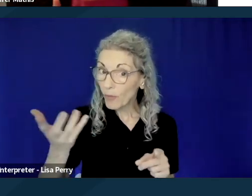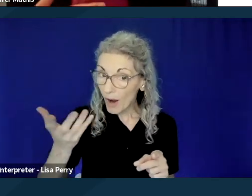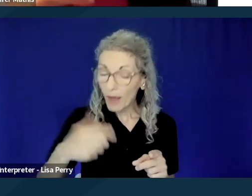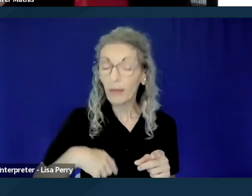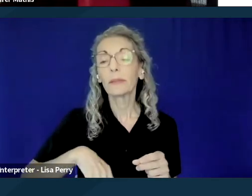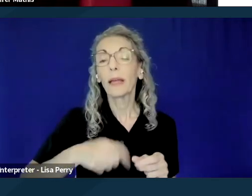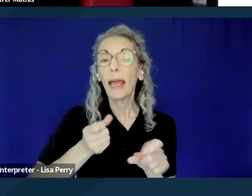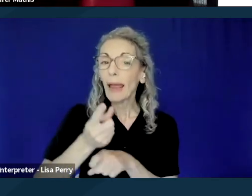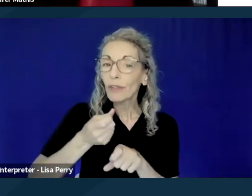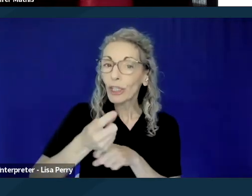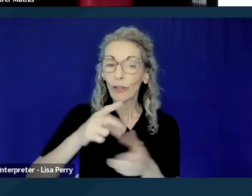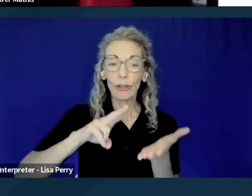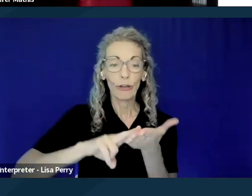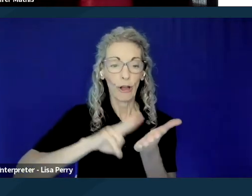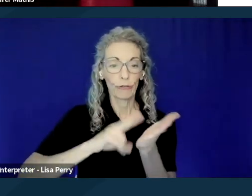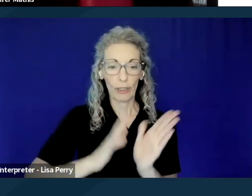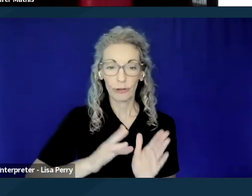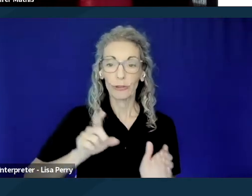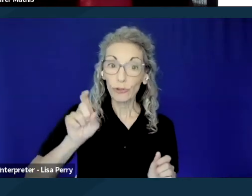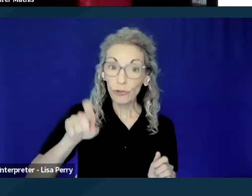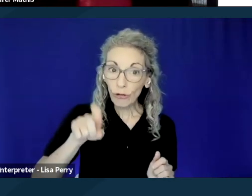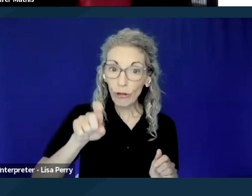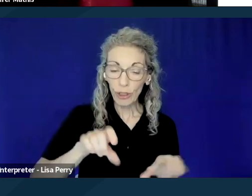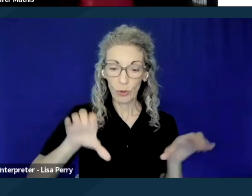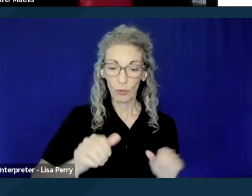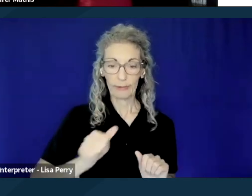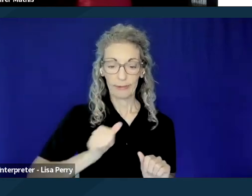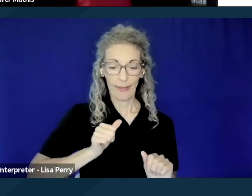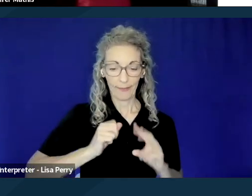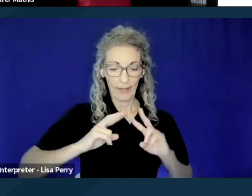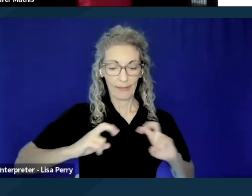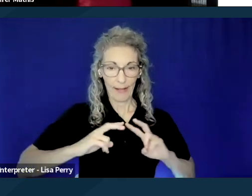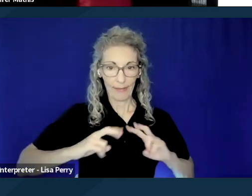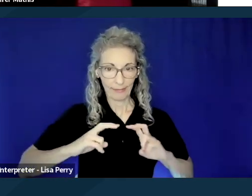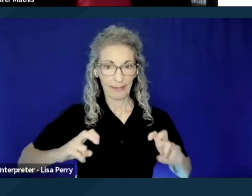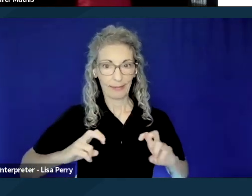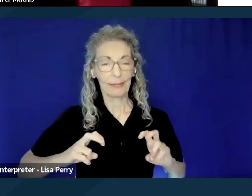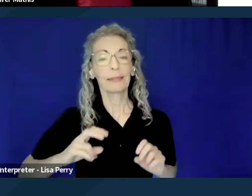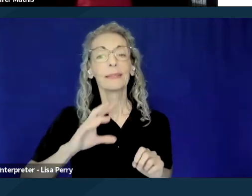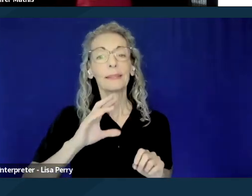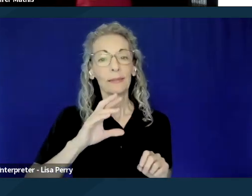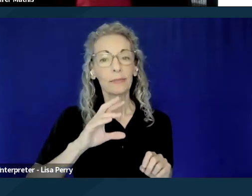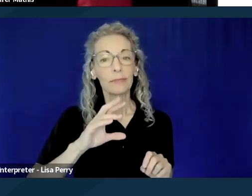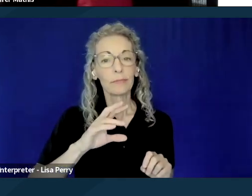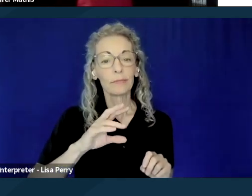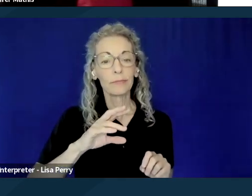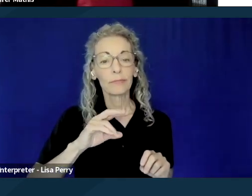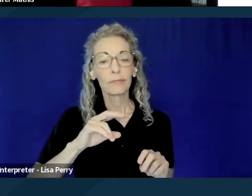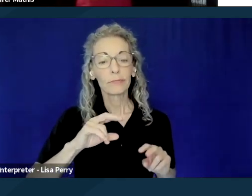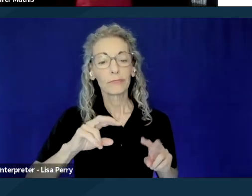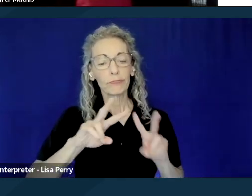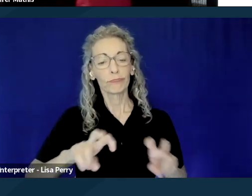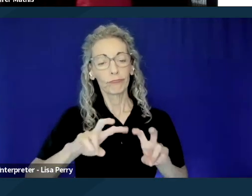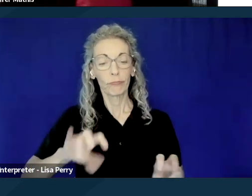year supposed to do a self-analysis and look at whether they are meeting the